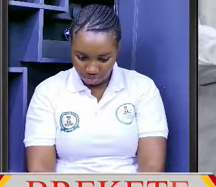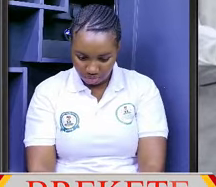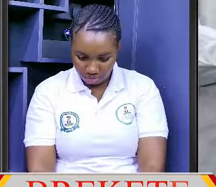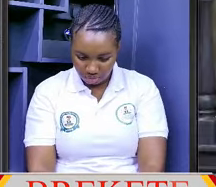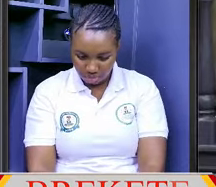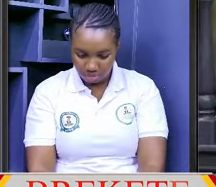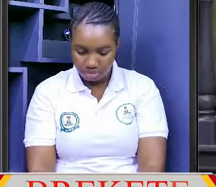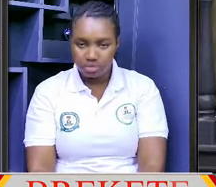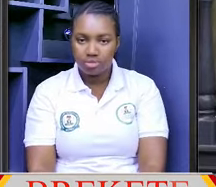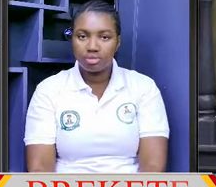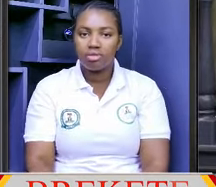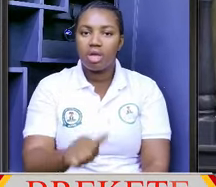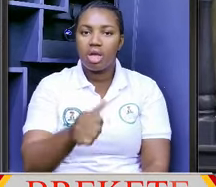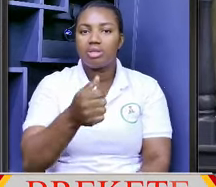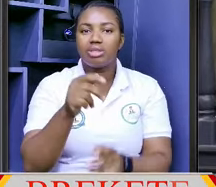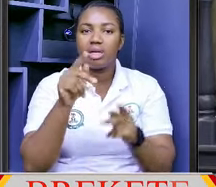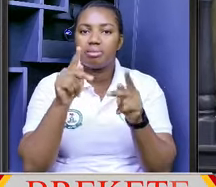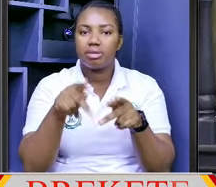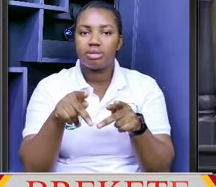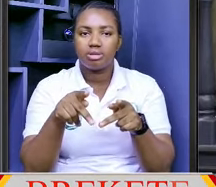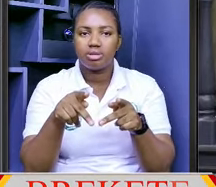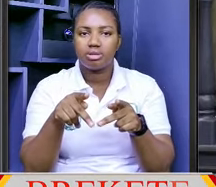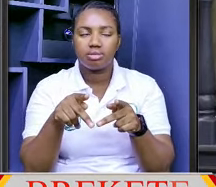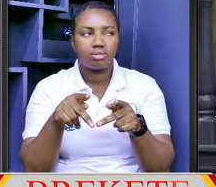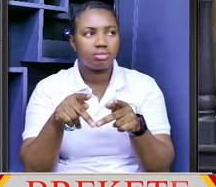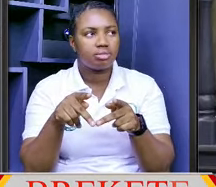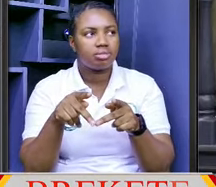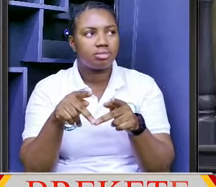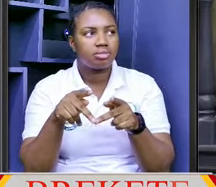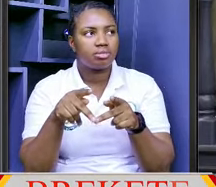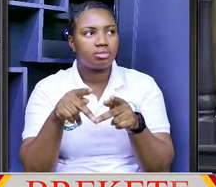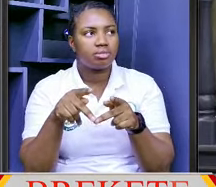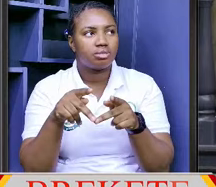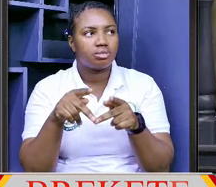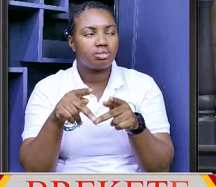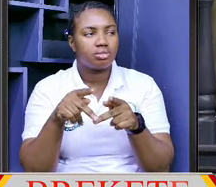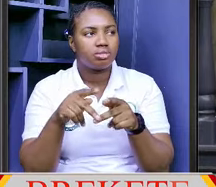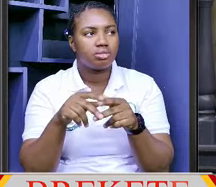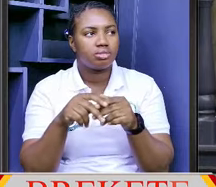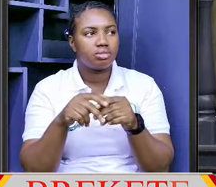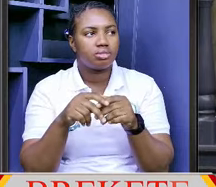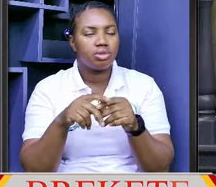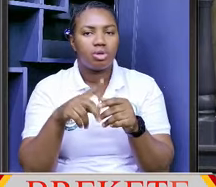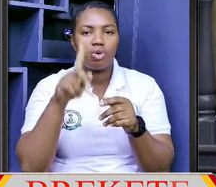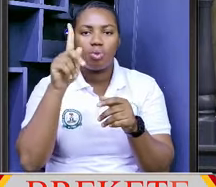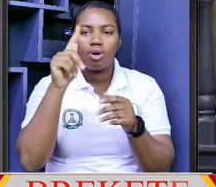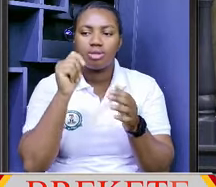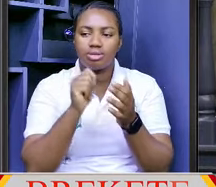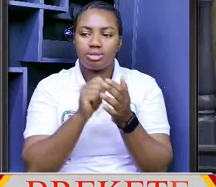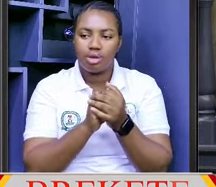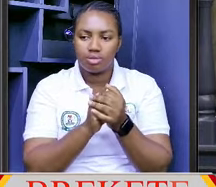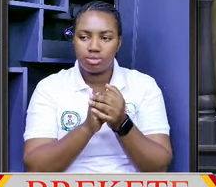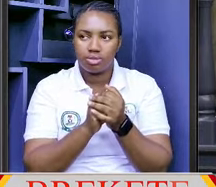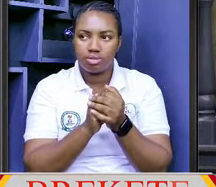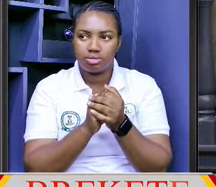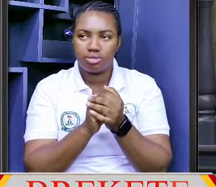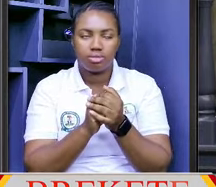Alpha, Emmanuel Gidi Baran, Alpha, 1,000 naira.